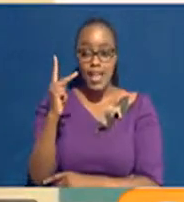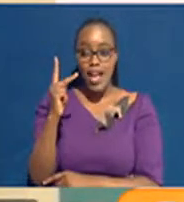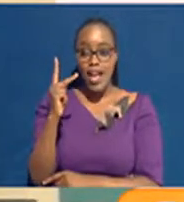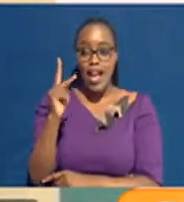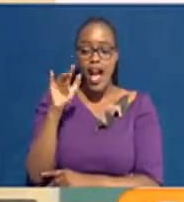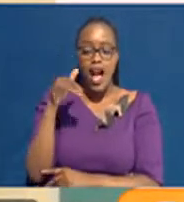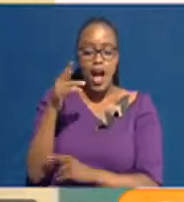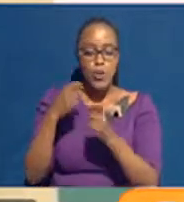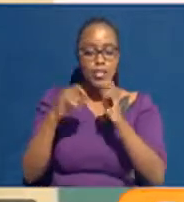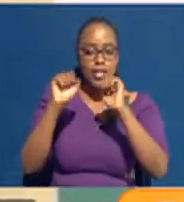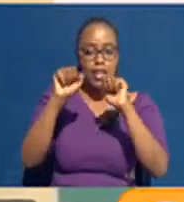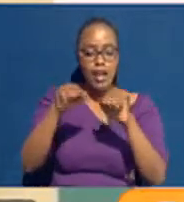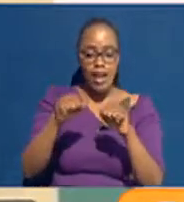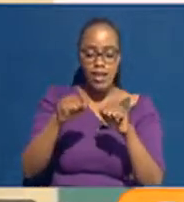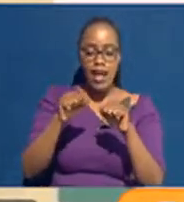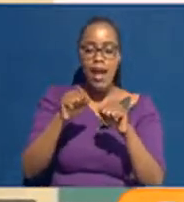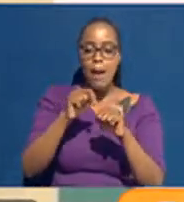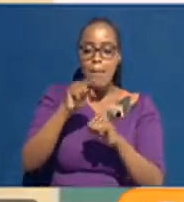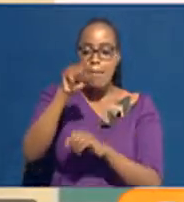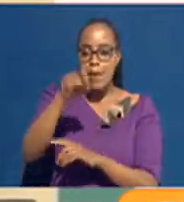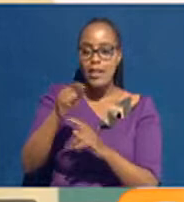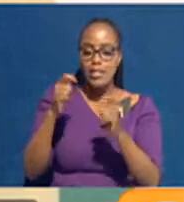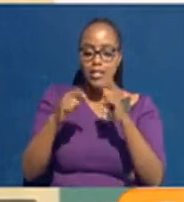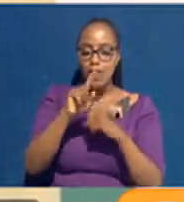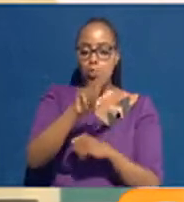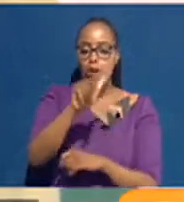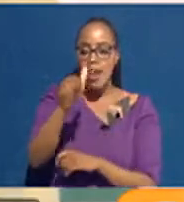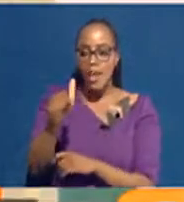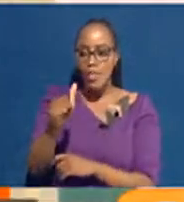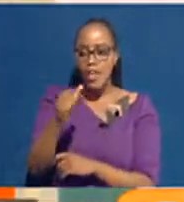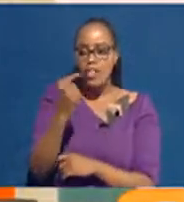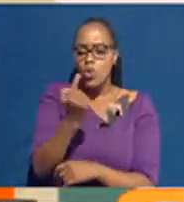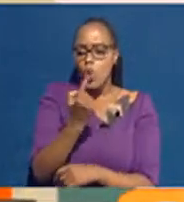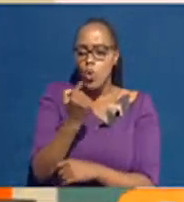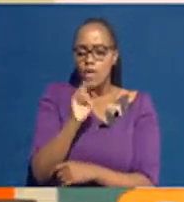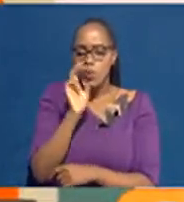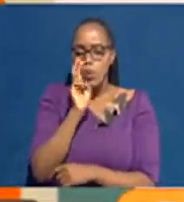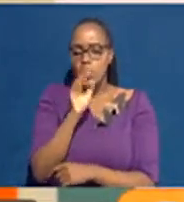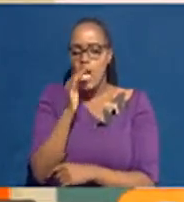sell? We must be able to sell to each other. Let's not just look at